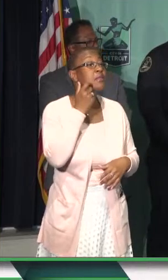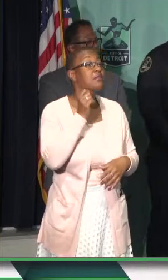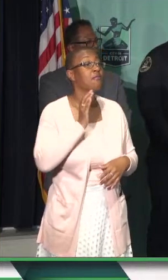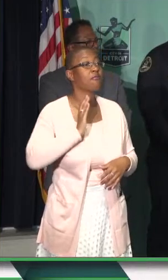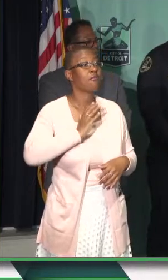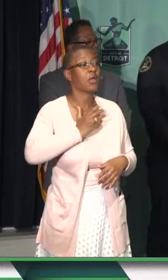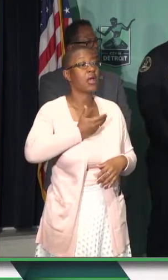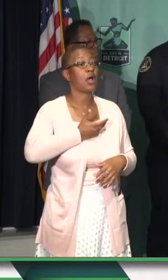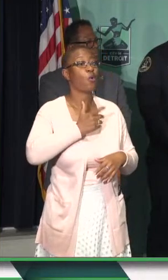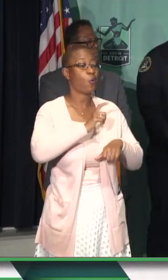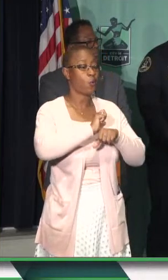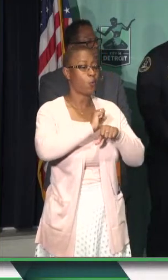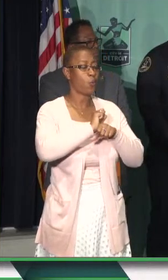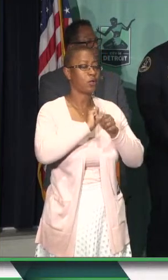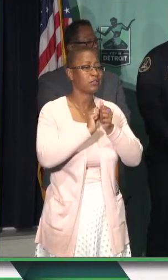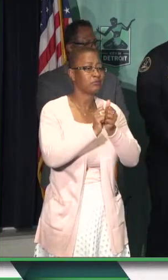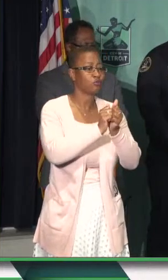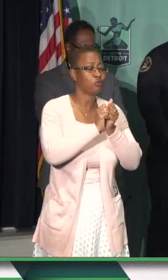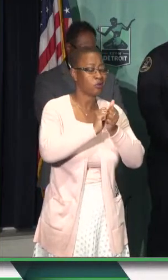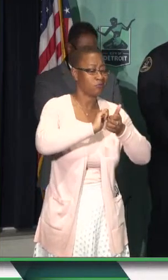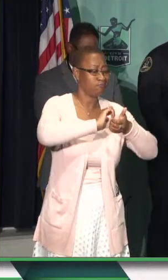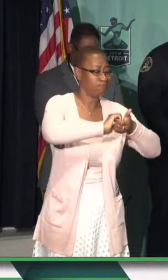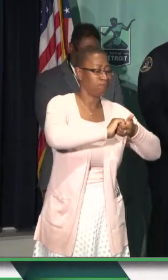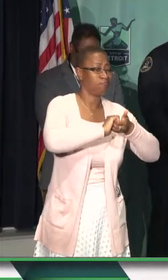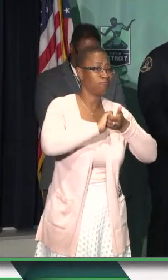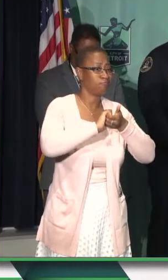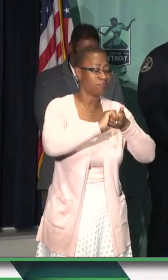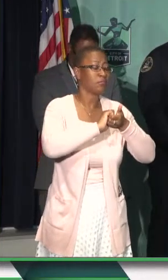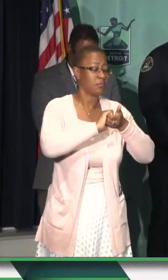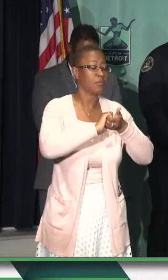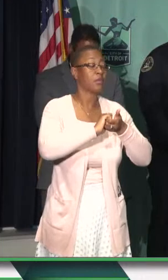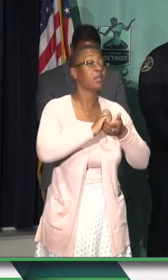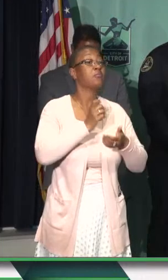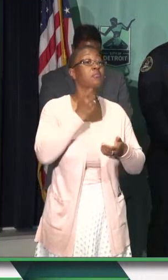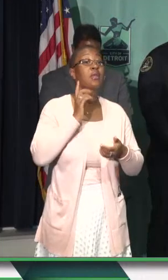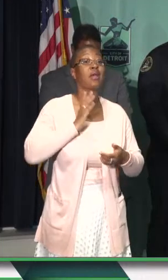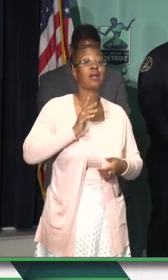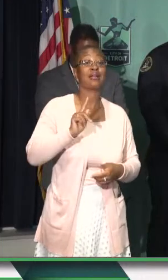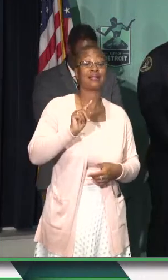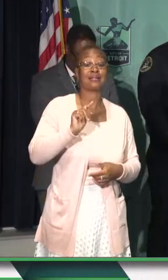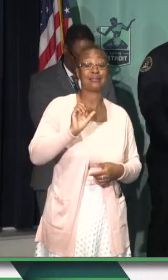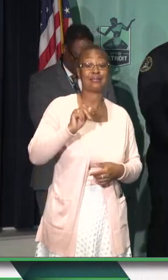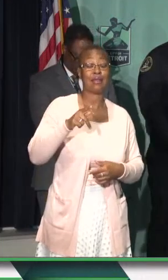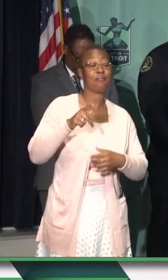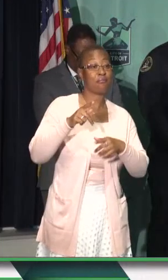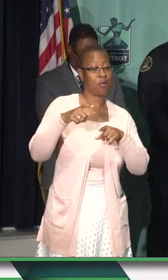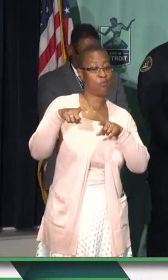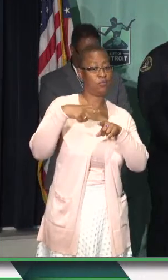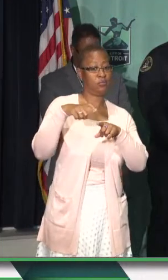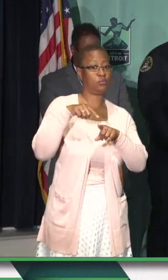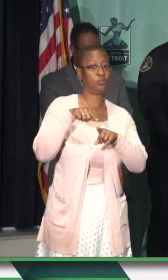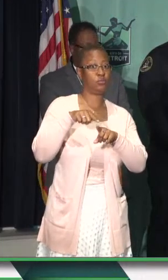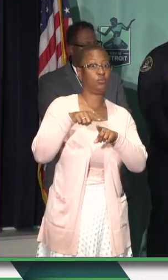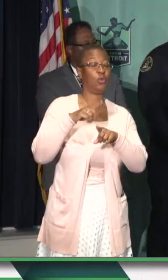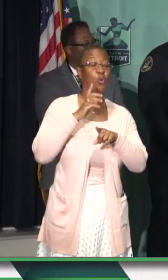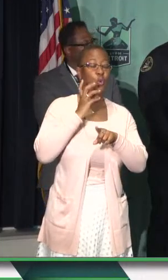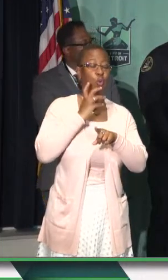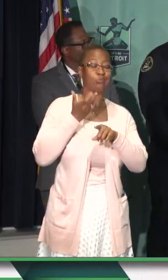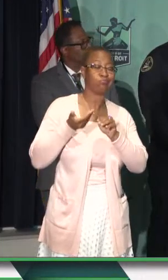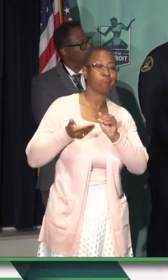our working together in this effort, our tip line has yielded